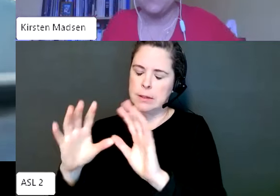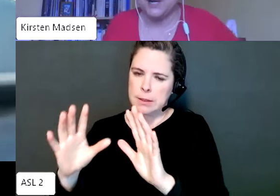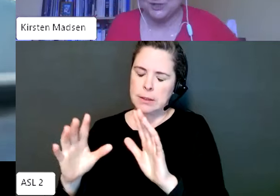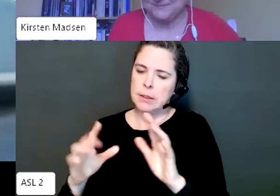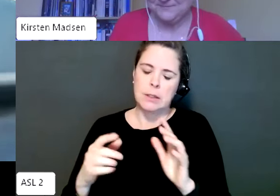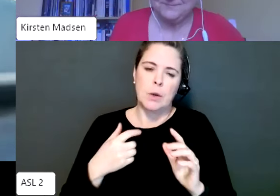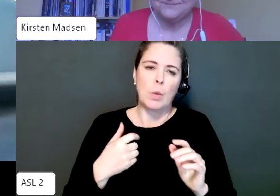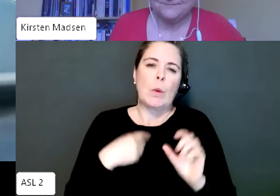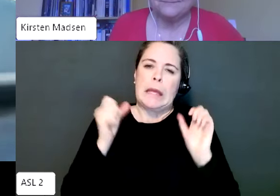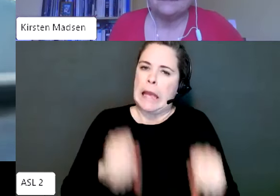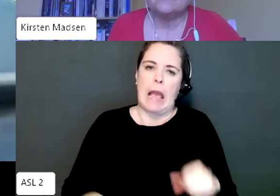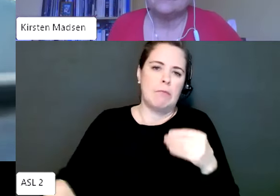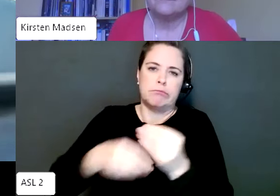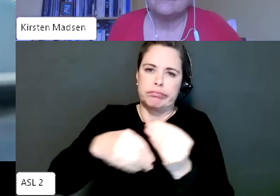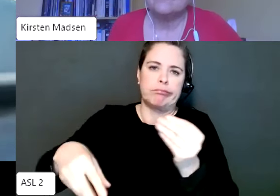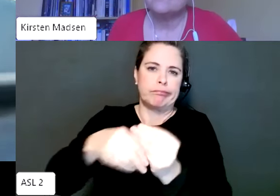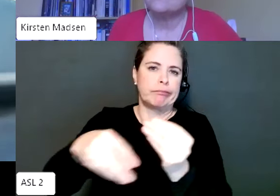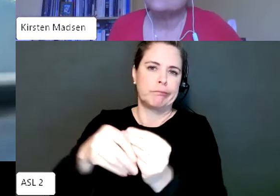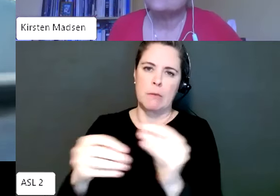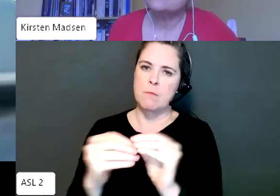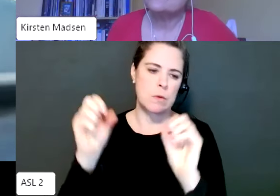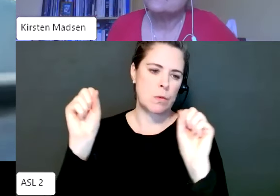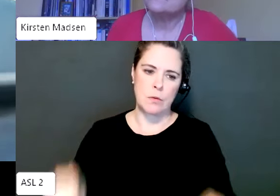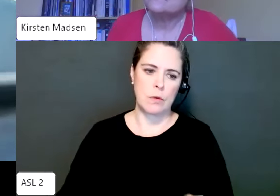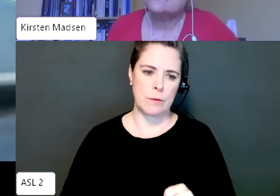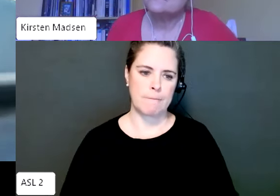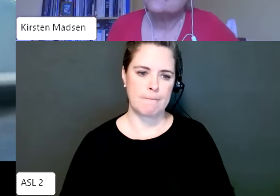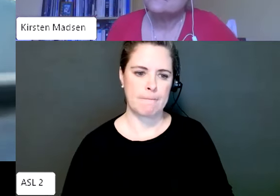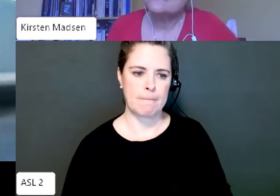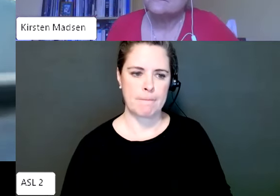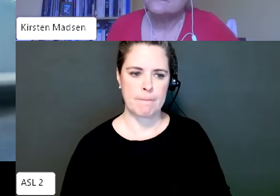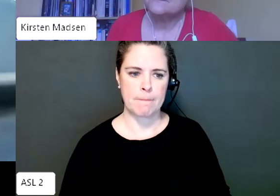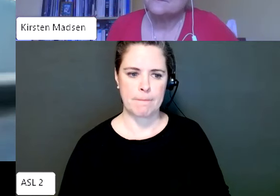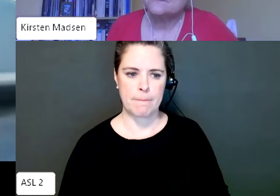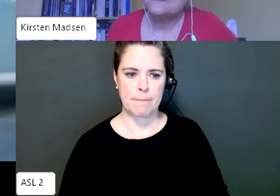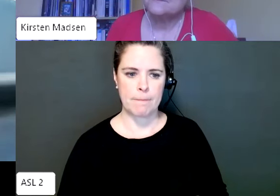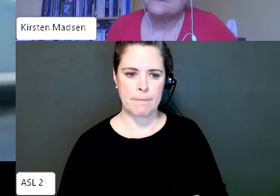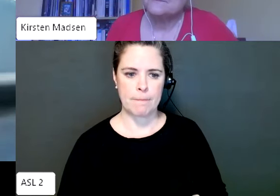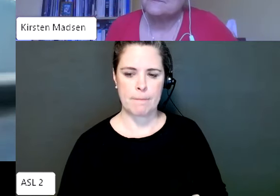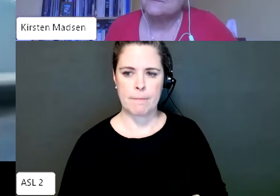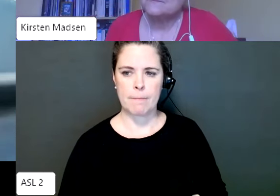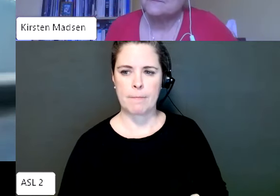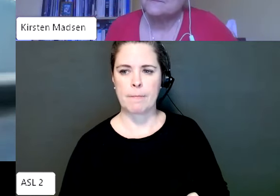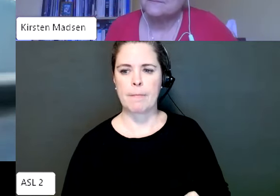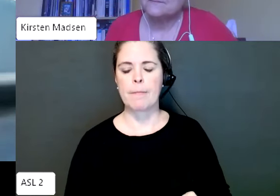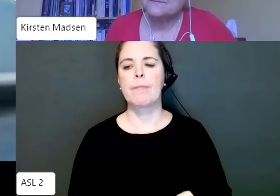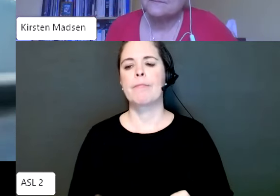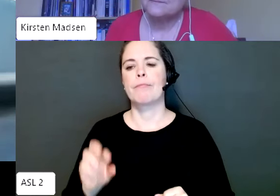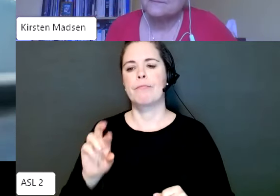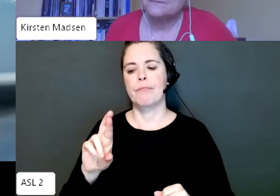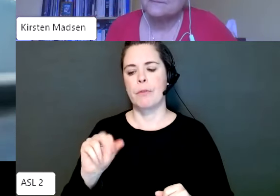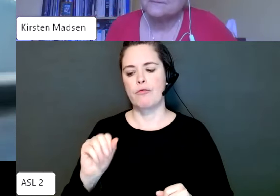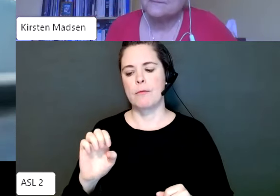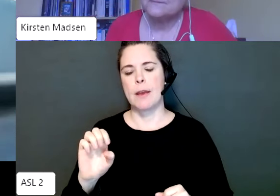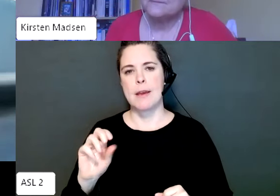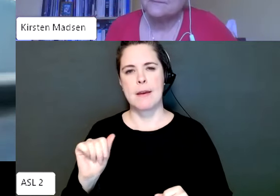so much. There was a comment just asking that as you were going through the presentation that the person comment, I'm thinking more